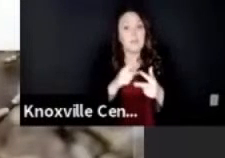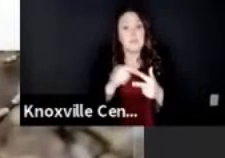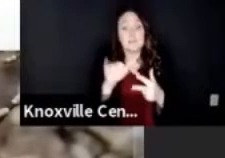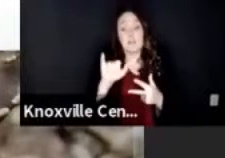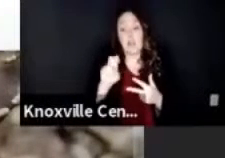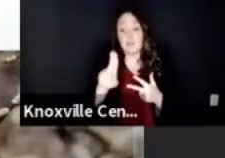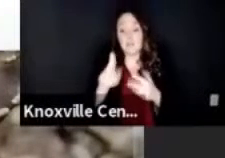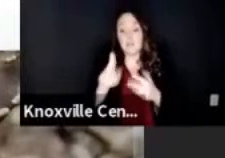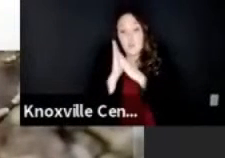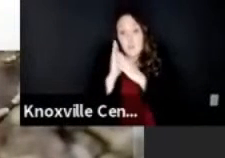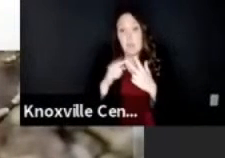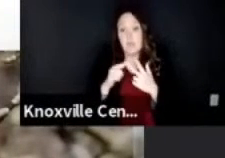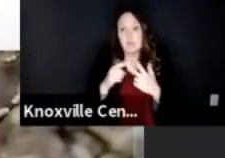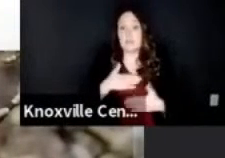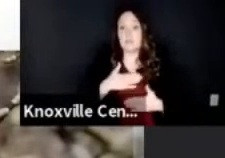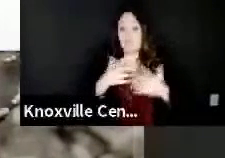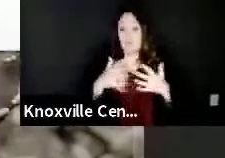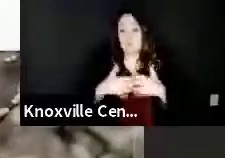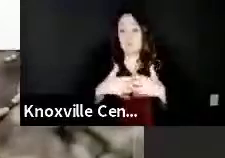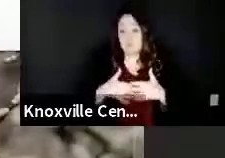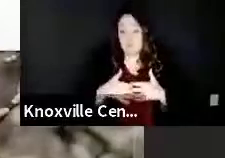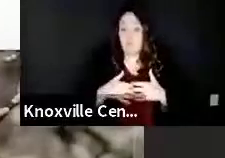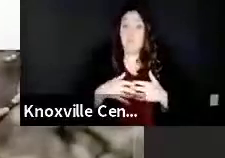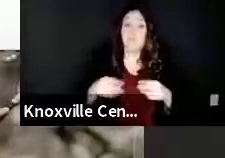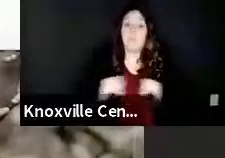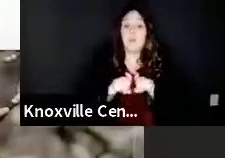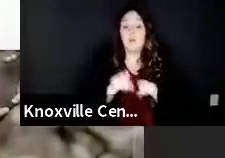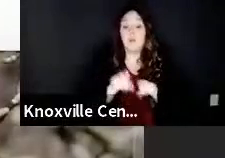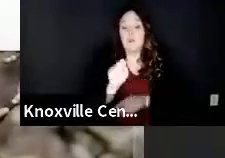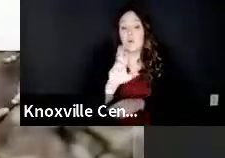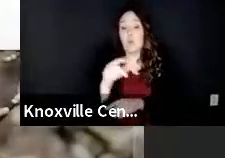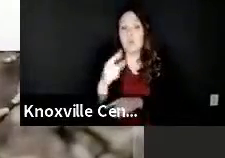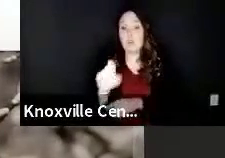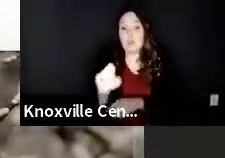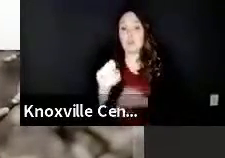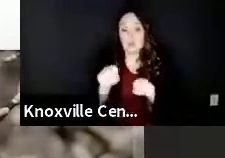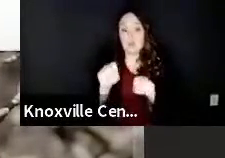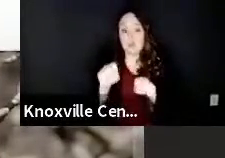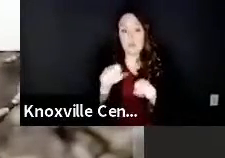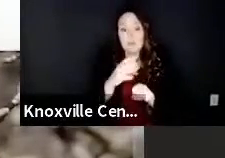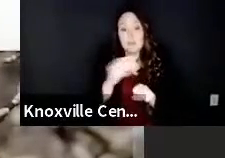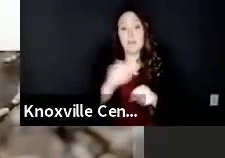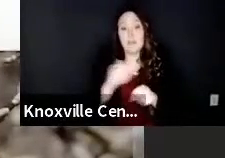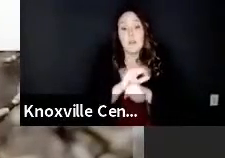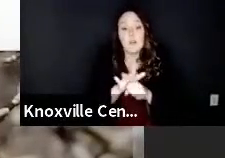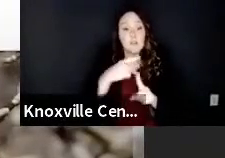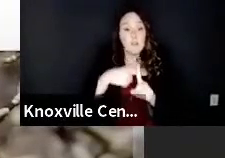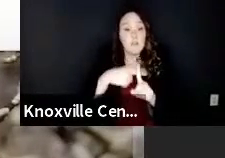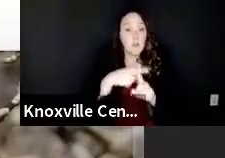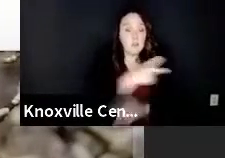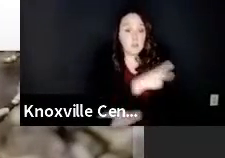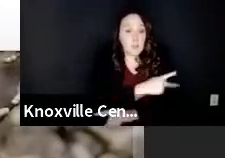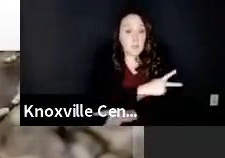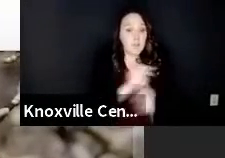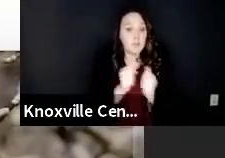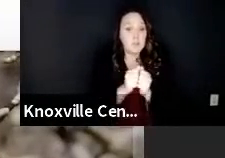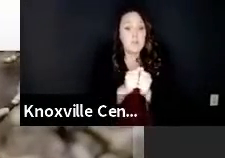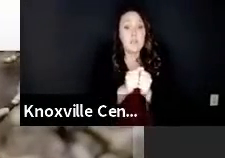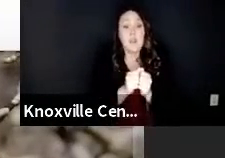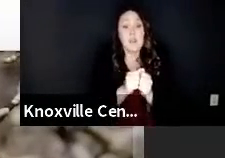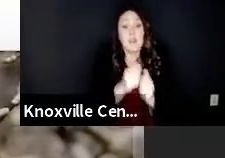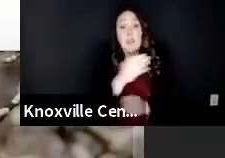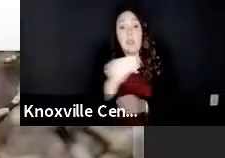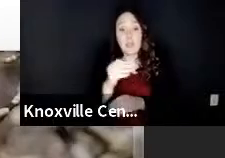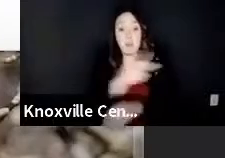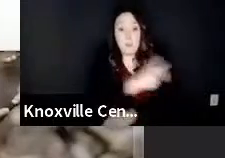partners. It also shows the additional surge capacity for these categories, as well as the COVID-positive patients and patients with pending test results in